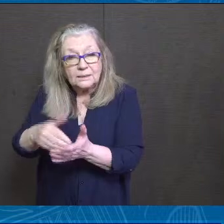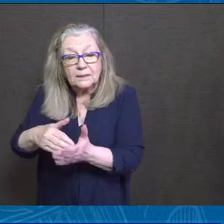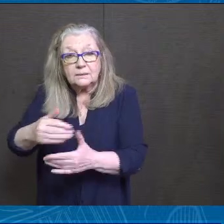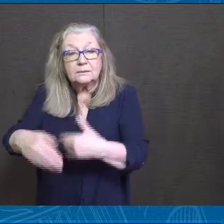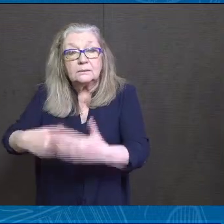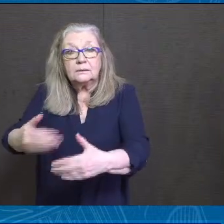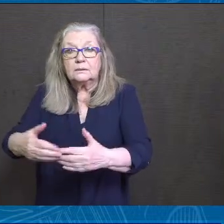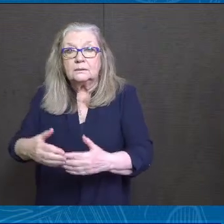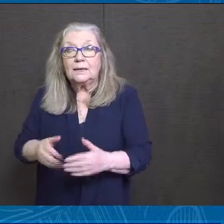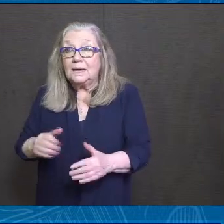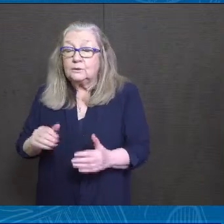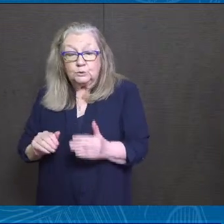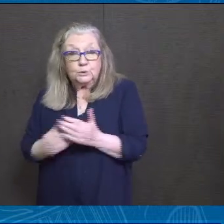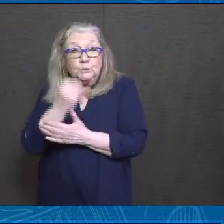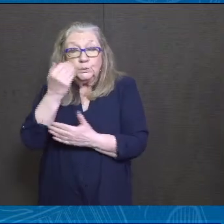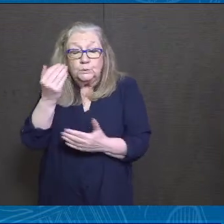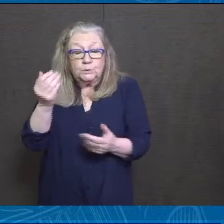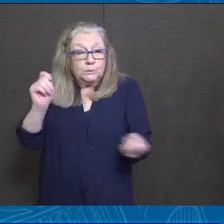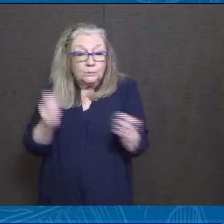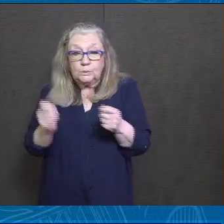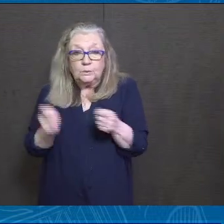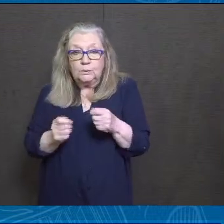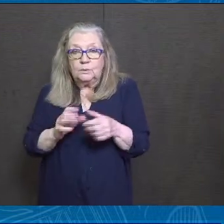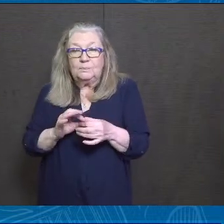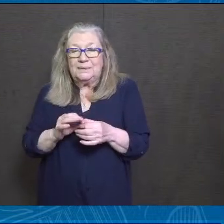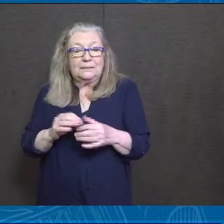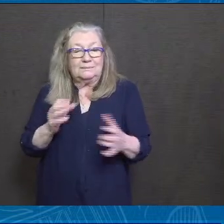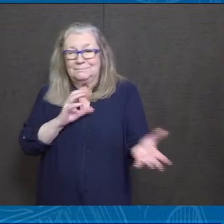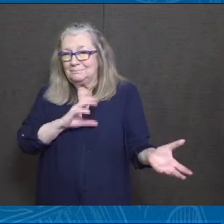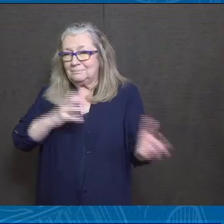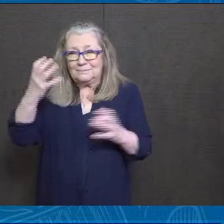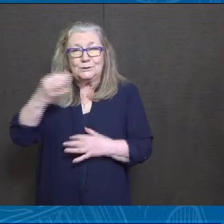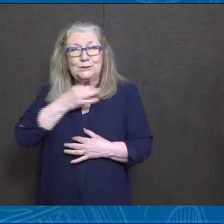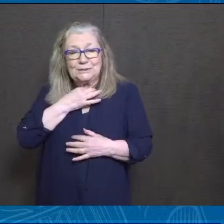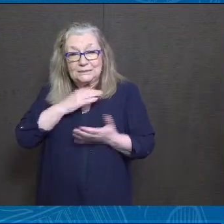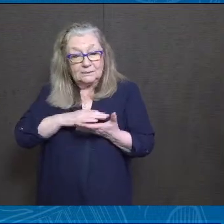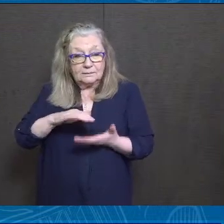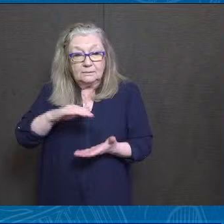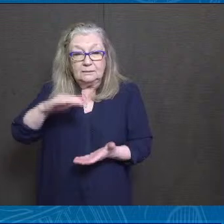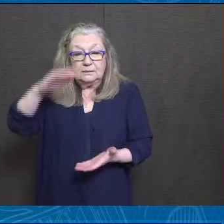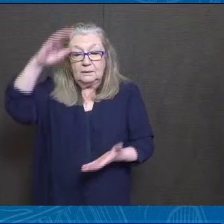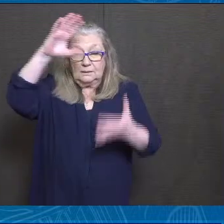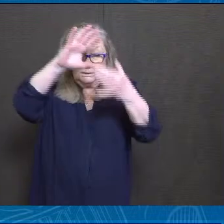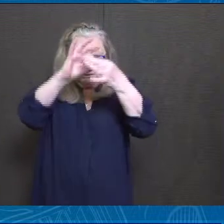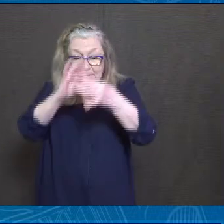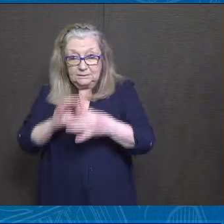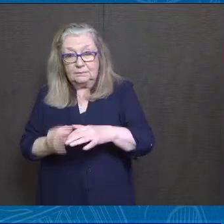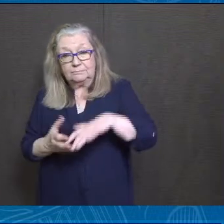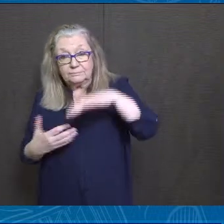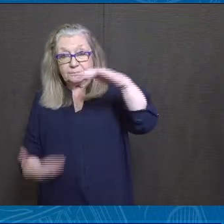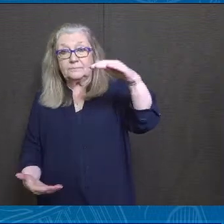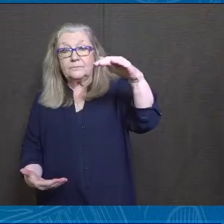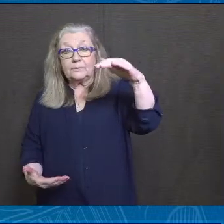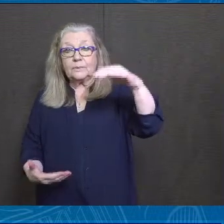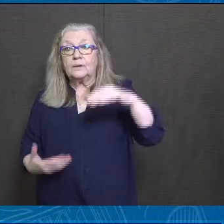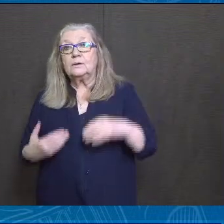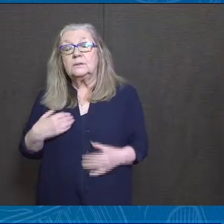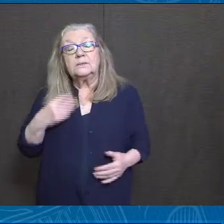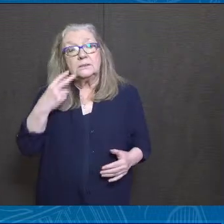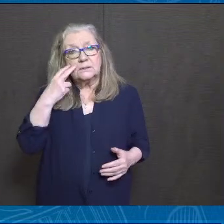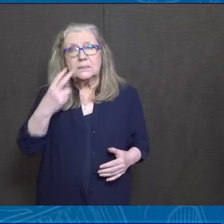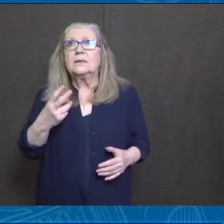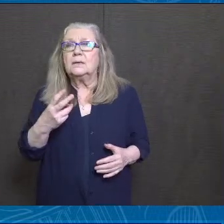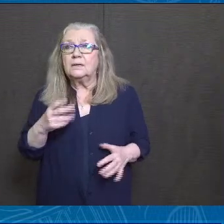new combinations. That means, again, compounding and cascading risks. So the climate change, we can already see the impact